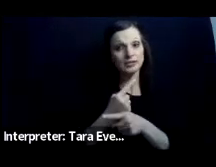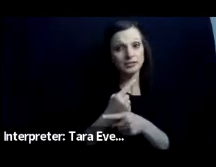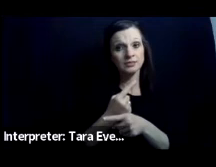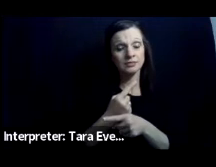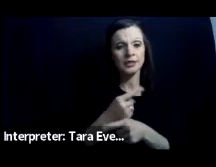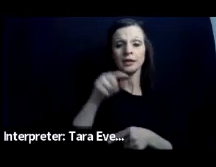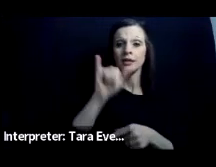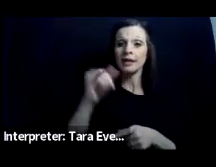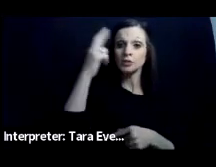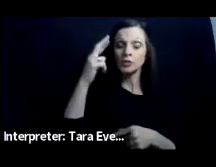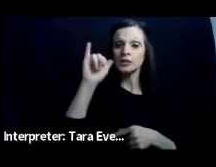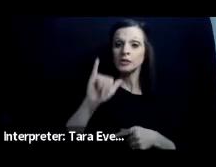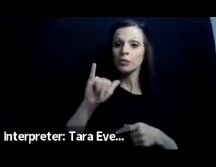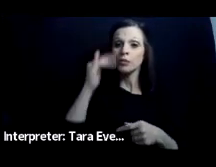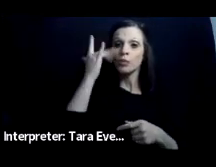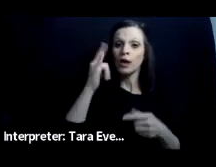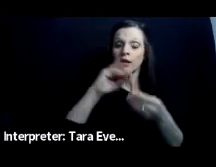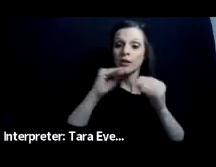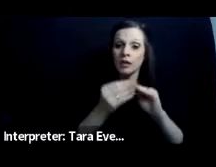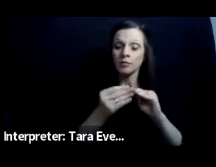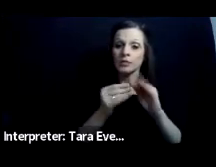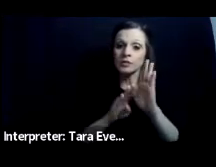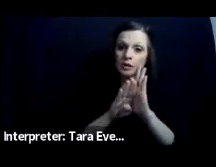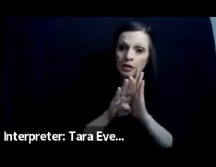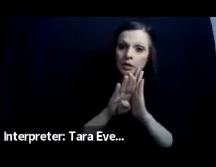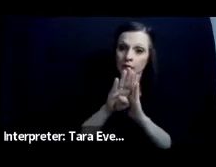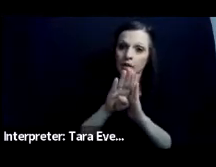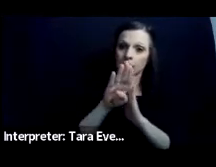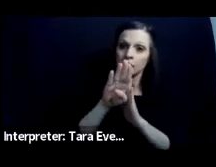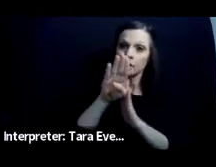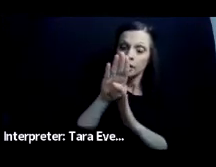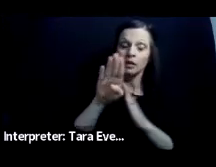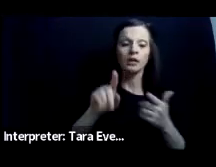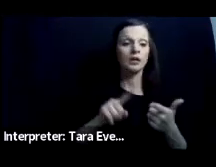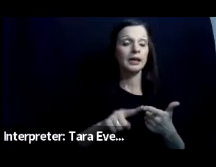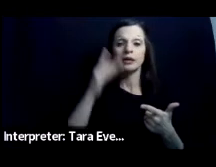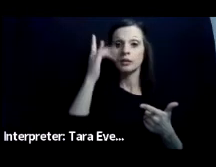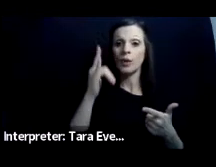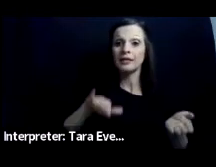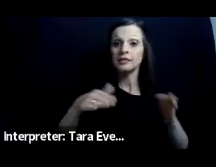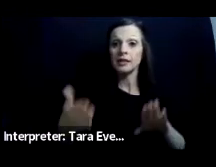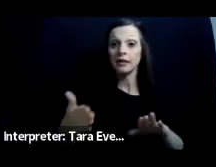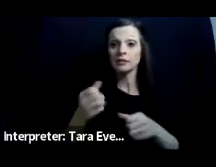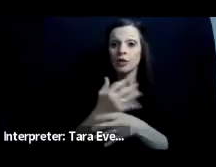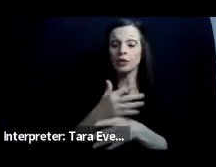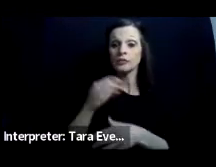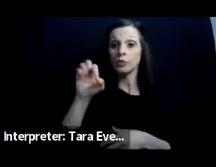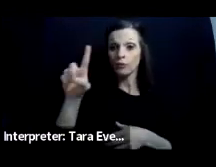continued to grow as far as overdose deaths, in addition to the fact of fentanyl